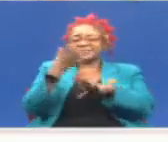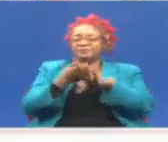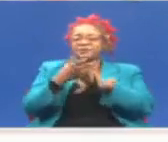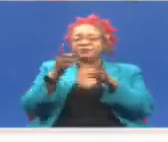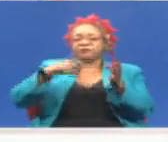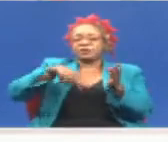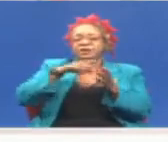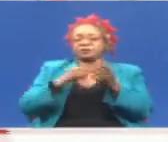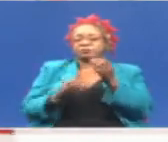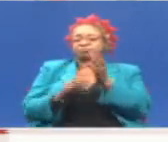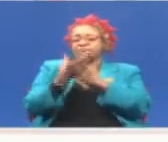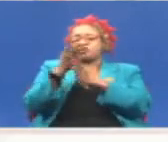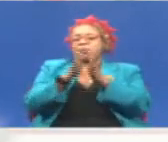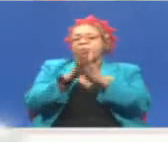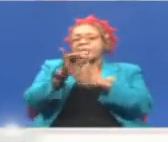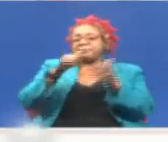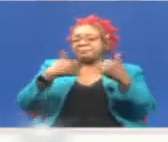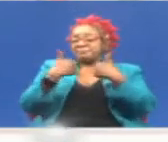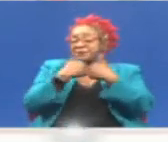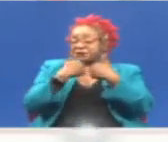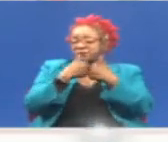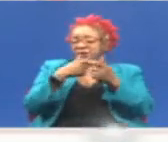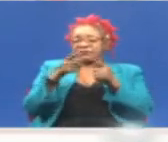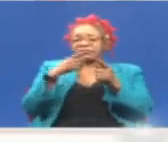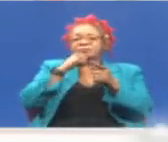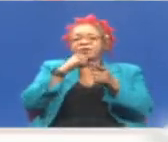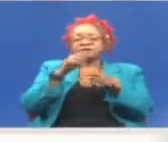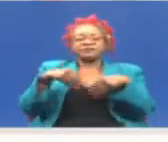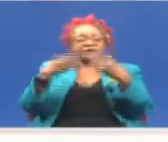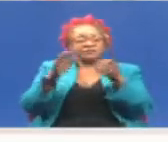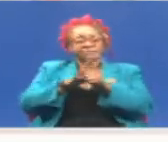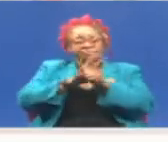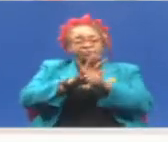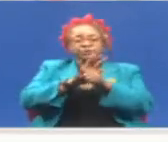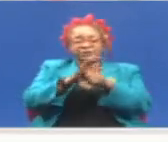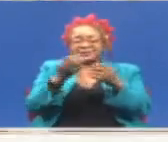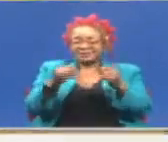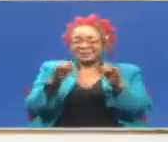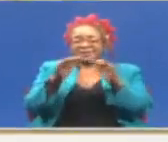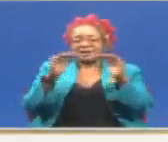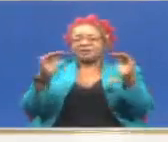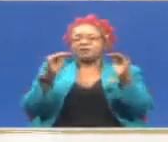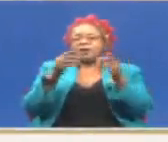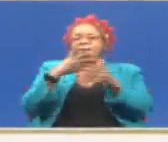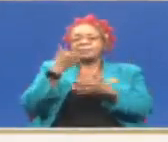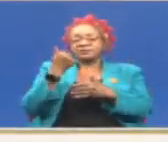come back into the match. But kudos to the boys. I think they've given a good push. They tried their level best.